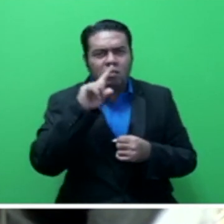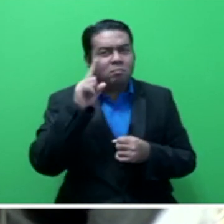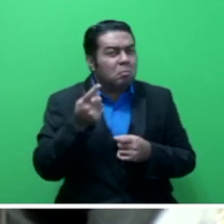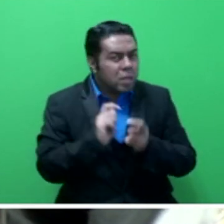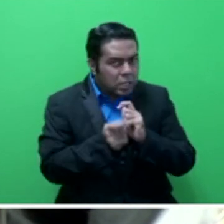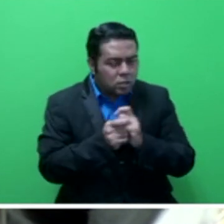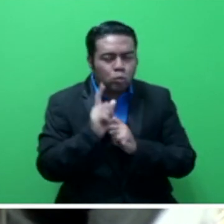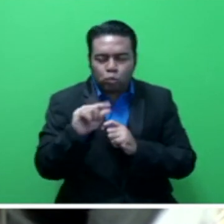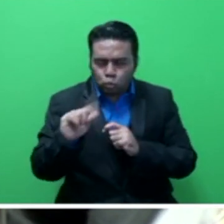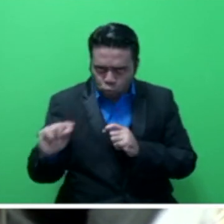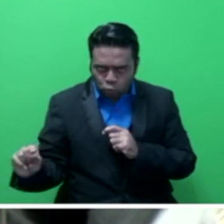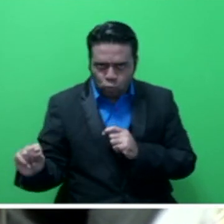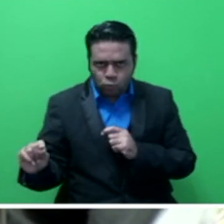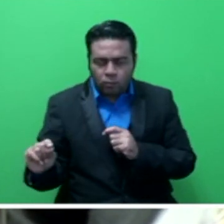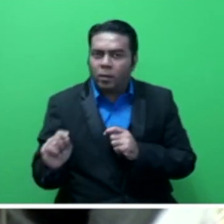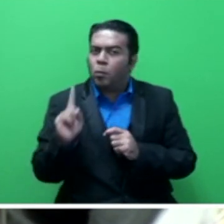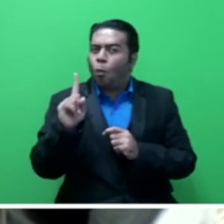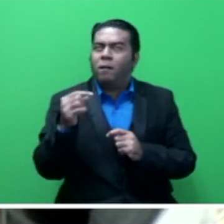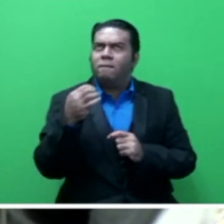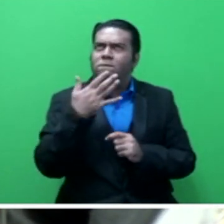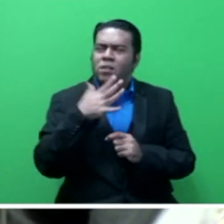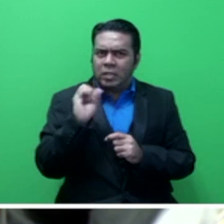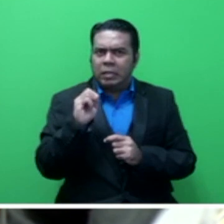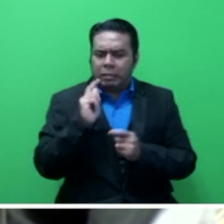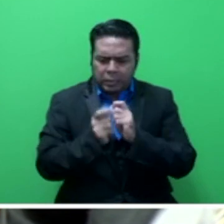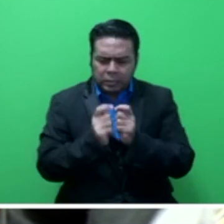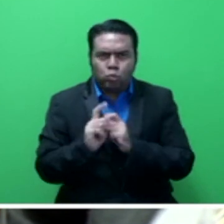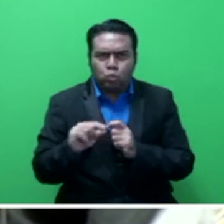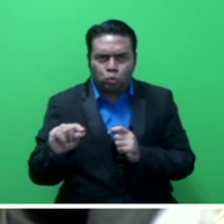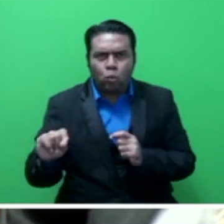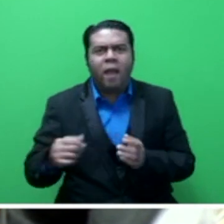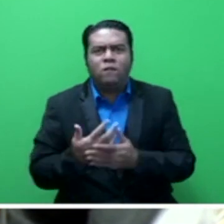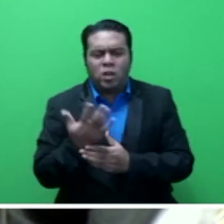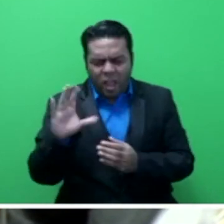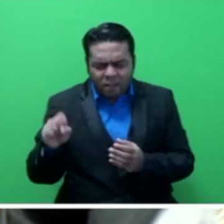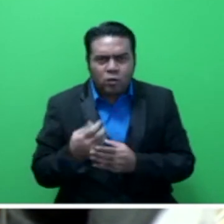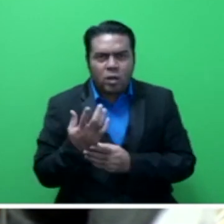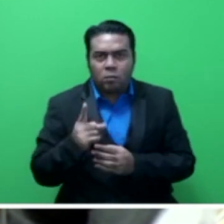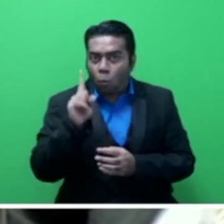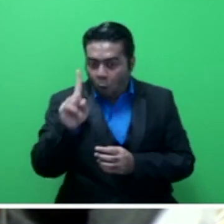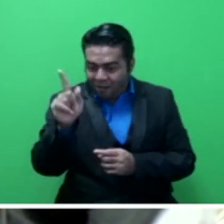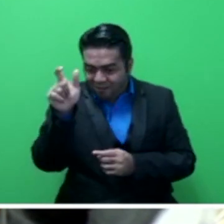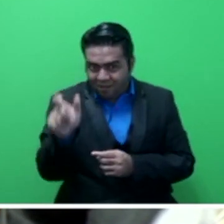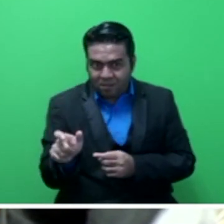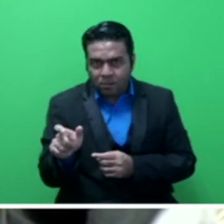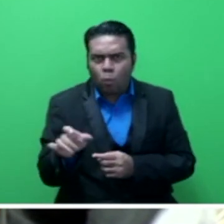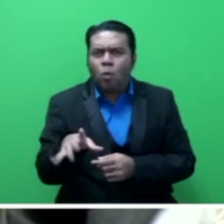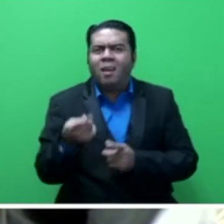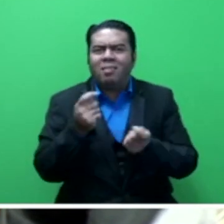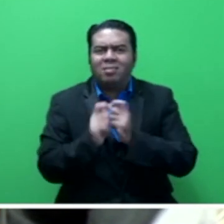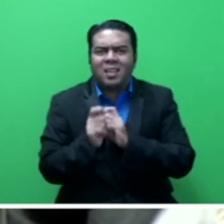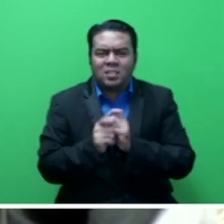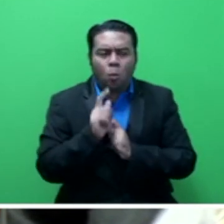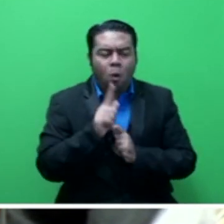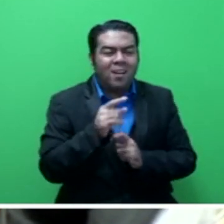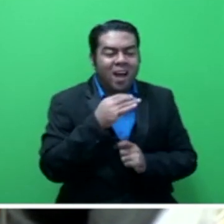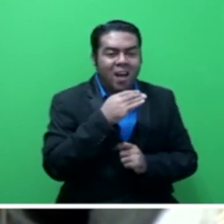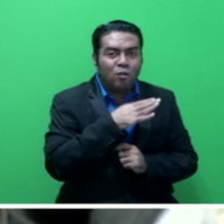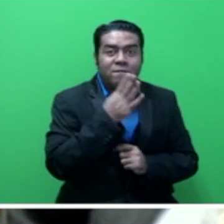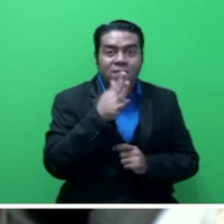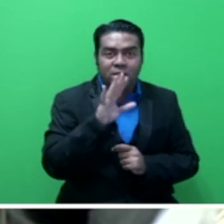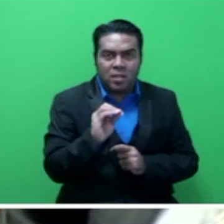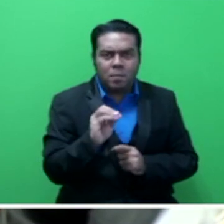about 150 tests. Honorable Speaker, even though there's only 1 case, we're testing 150 because we're